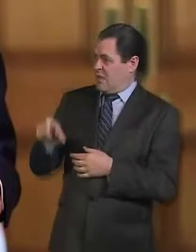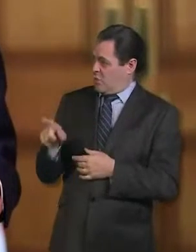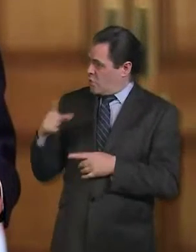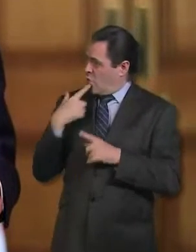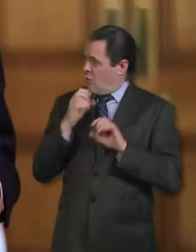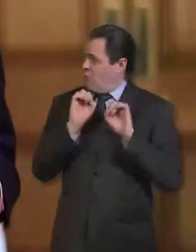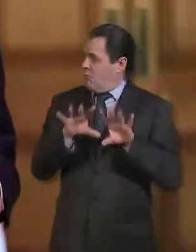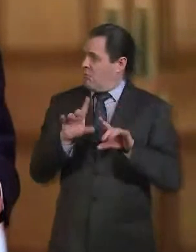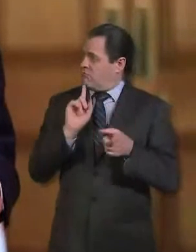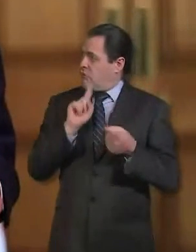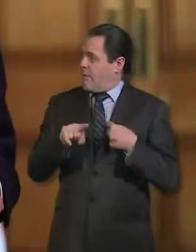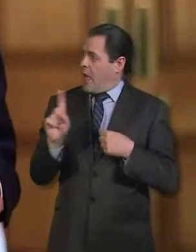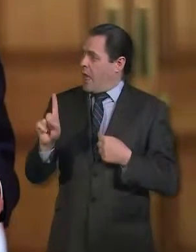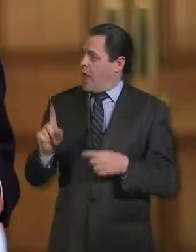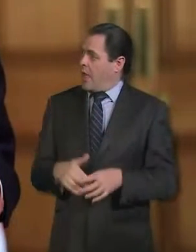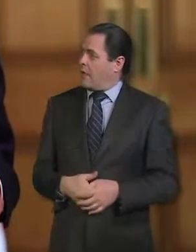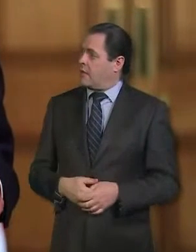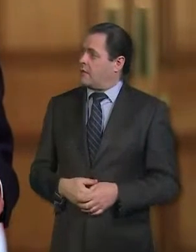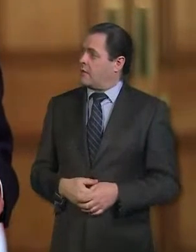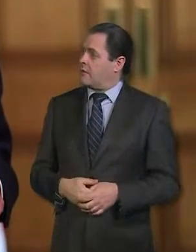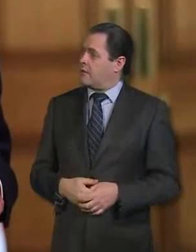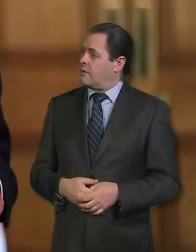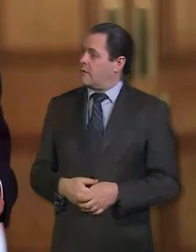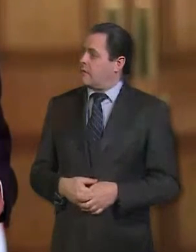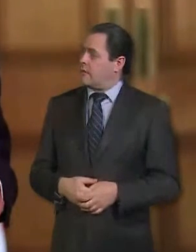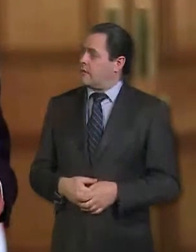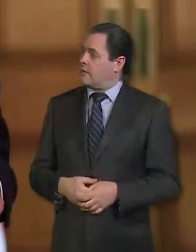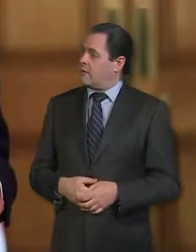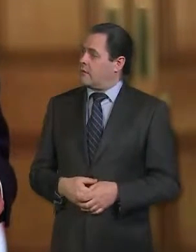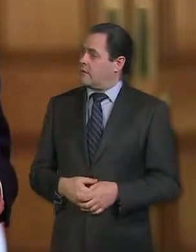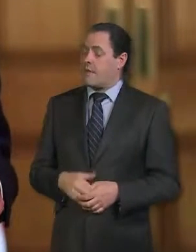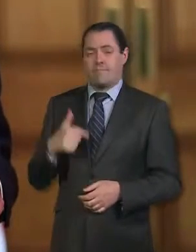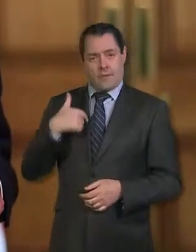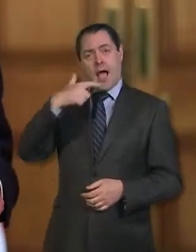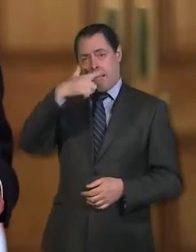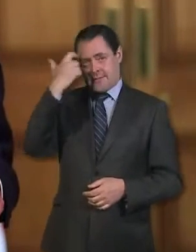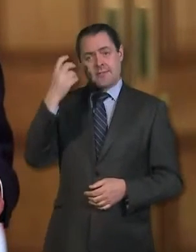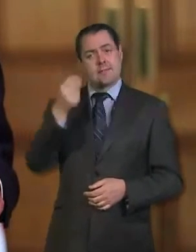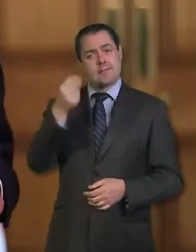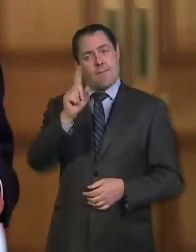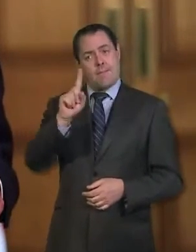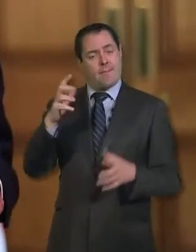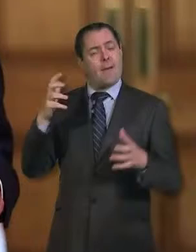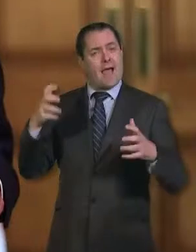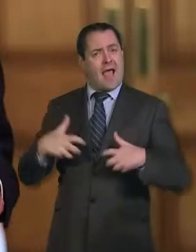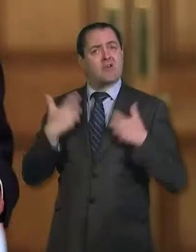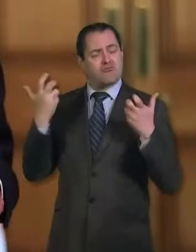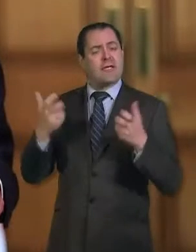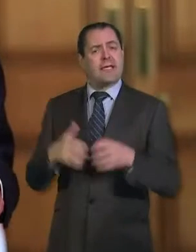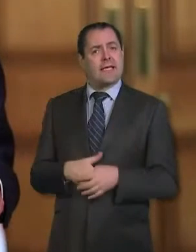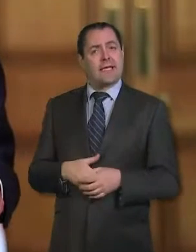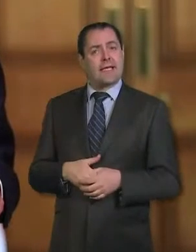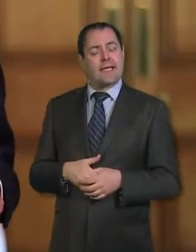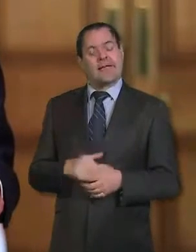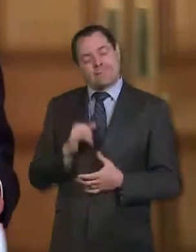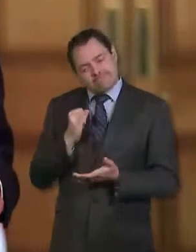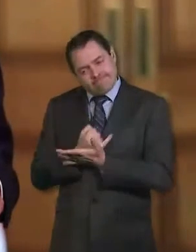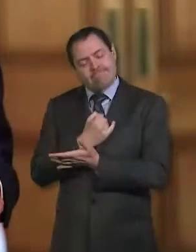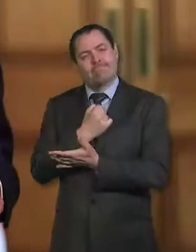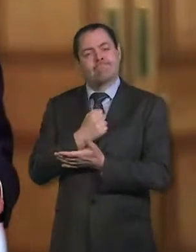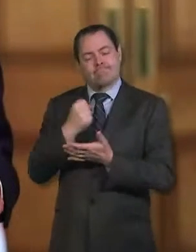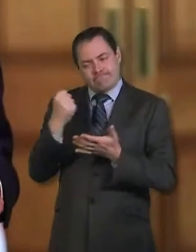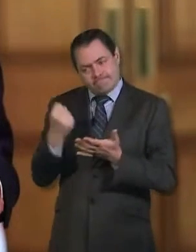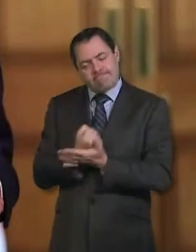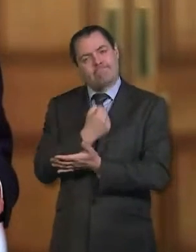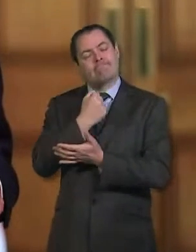I understand the anger that some people feel, and I regret the anger that some people feel. And Mr. Cummings himself said